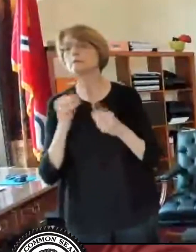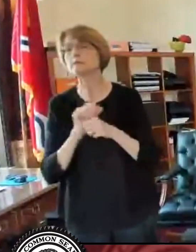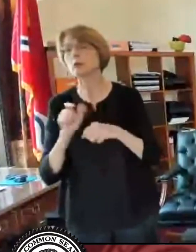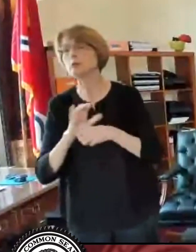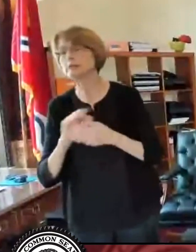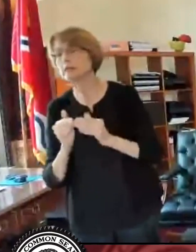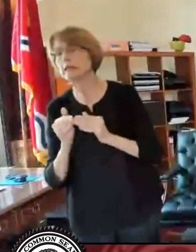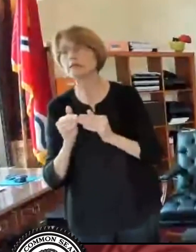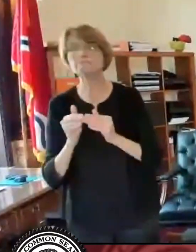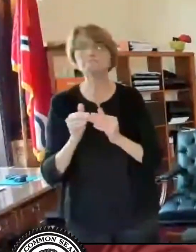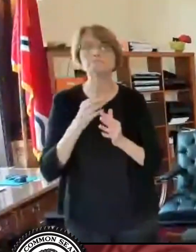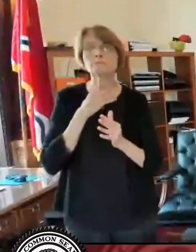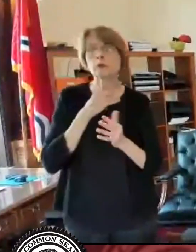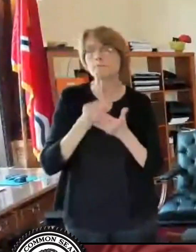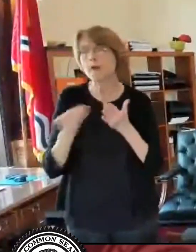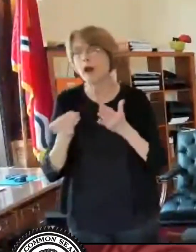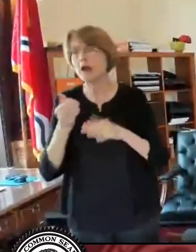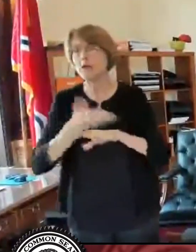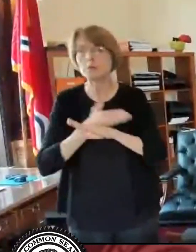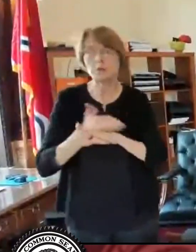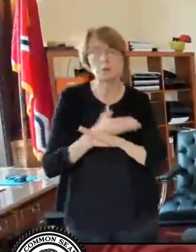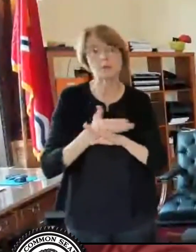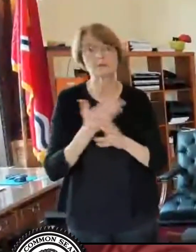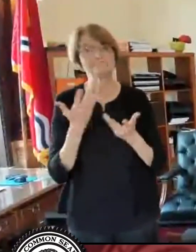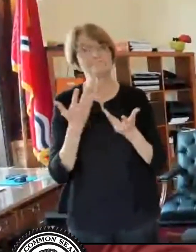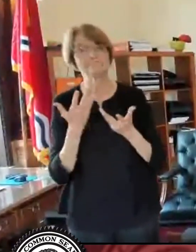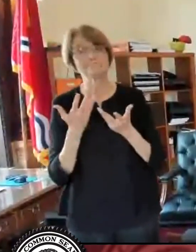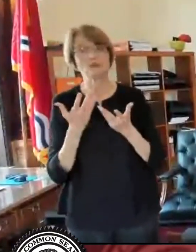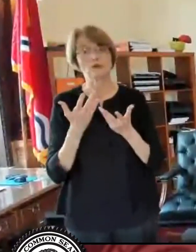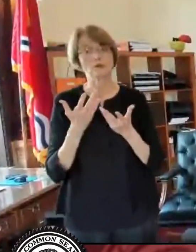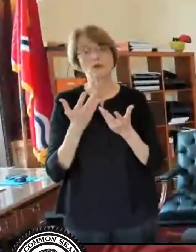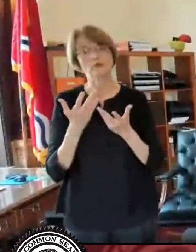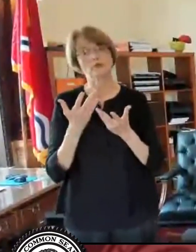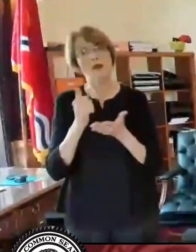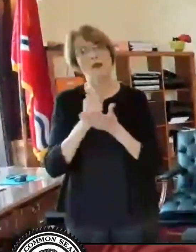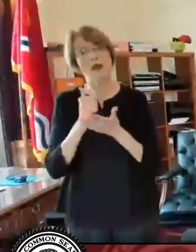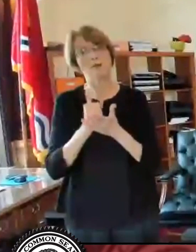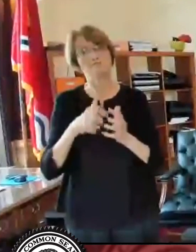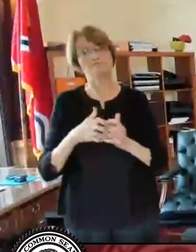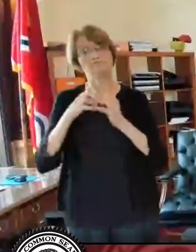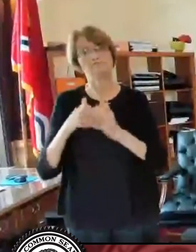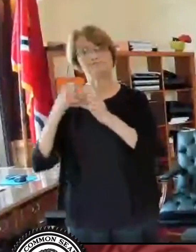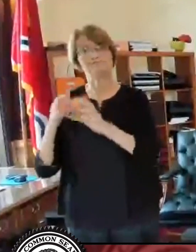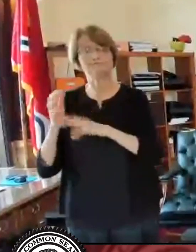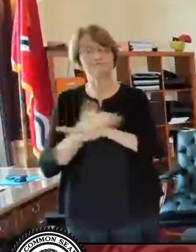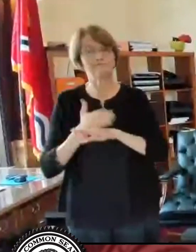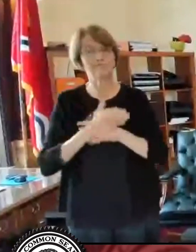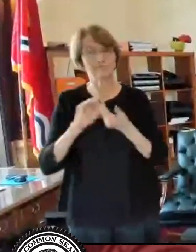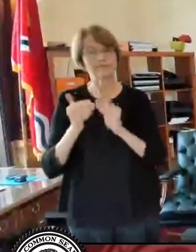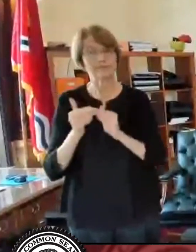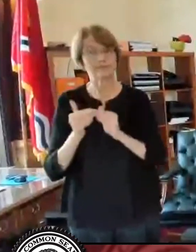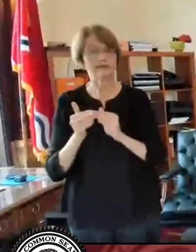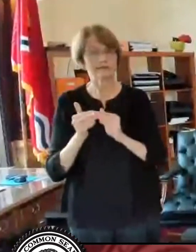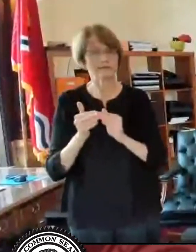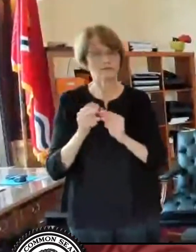good opportunities, frankly, for redoing buildings, I think you'll find it very, very interesting.